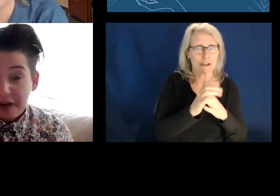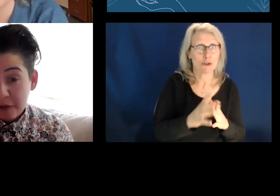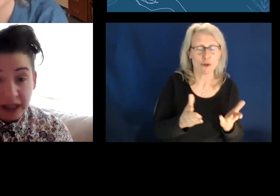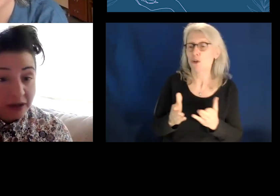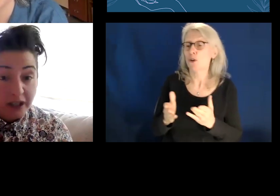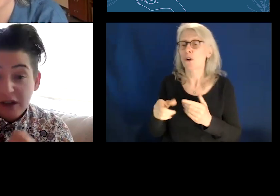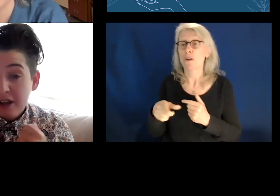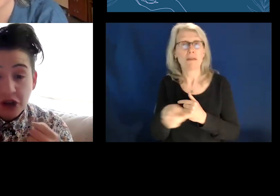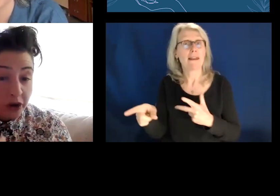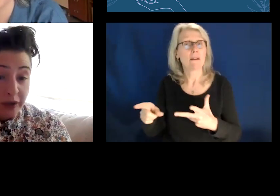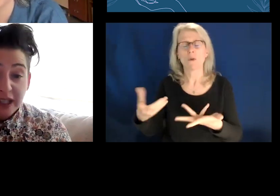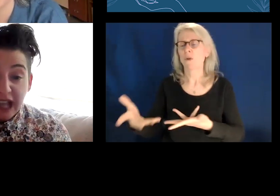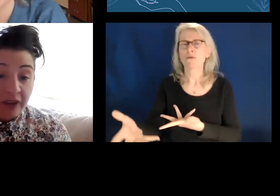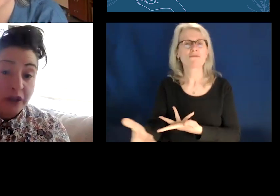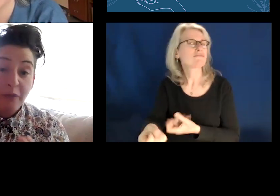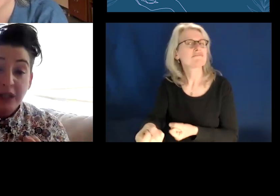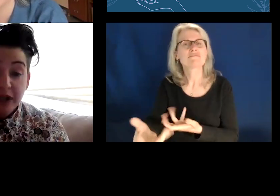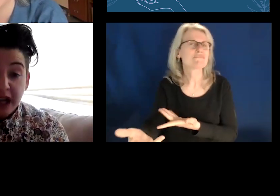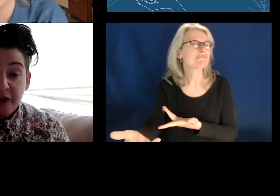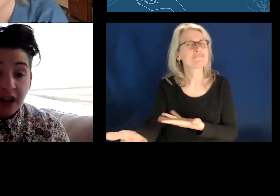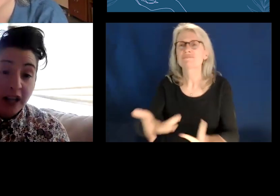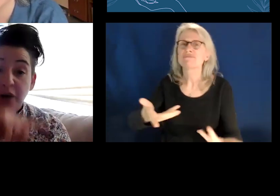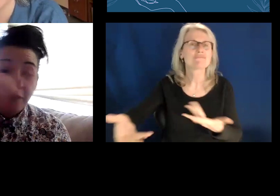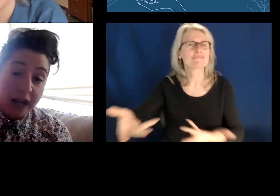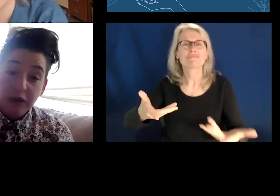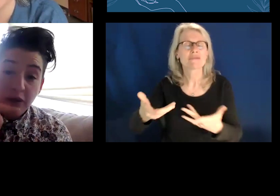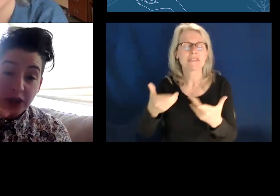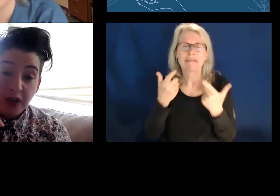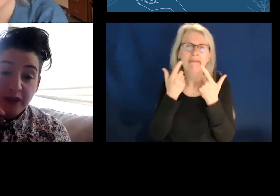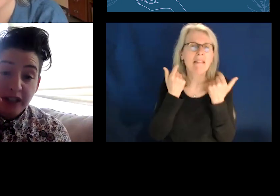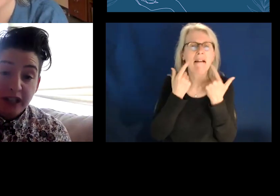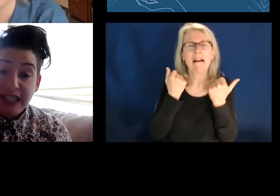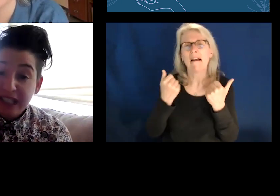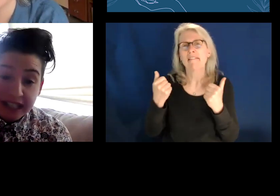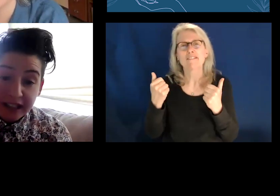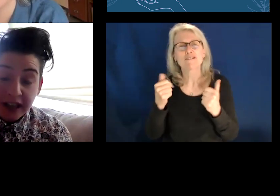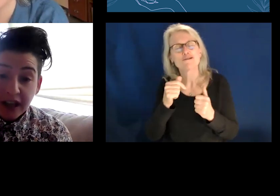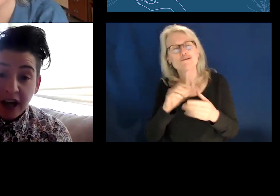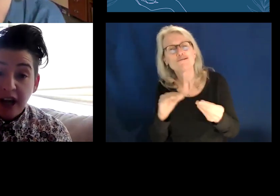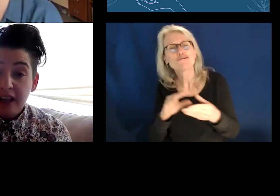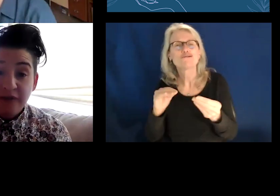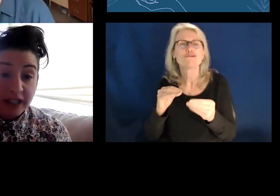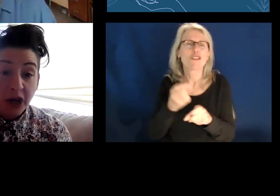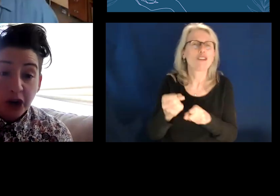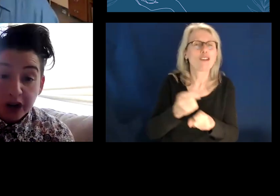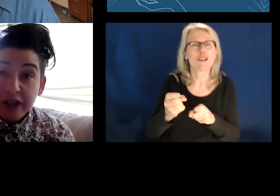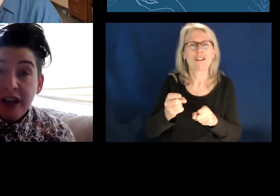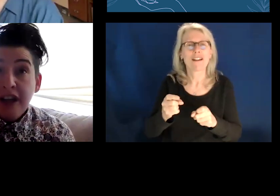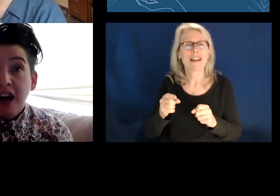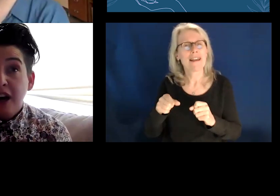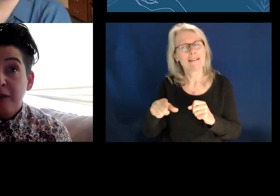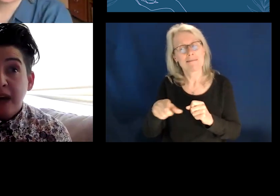trust between everyone that you can joke, you can laugh, you can be yourself. And going back to the question of feeling like seen and feeling